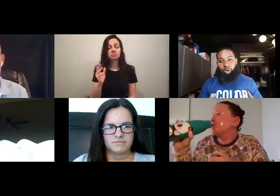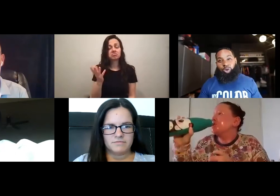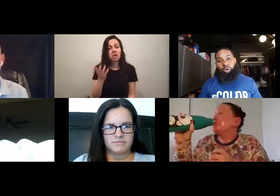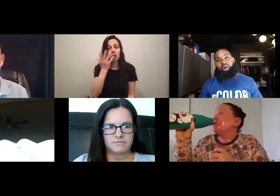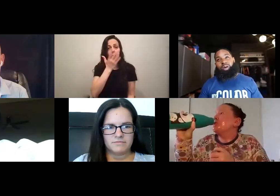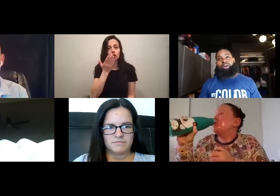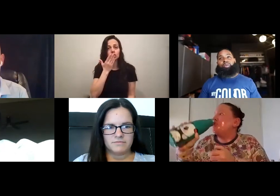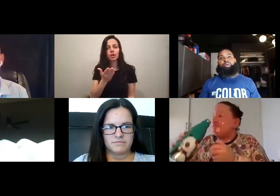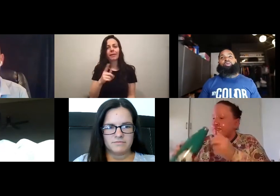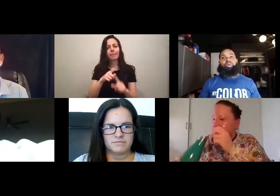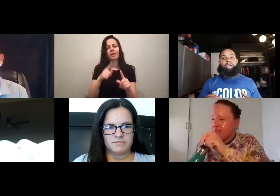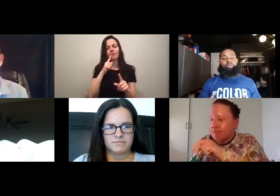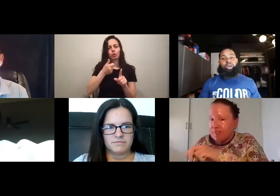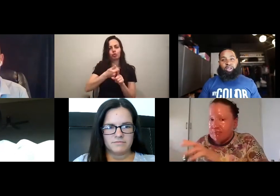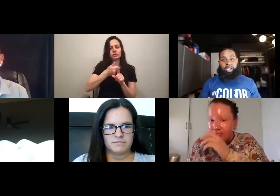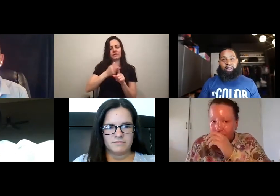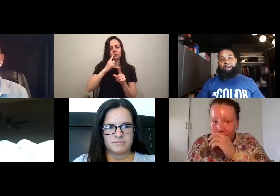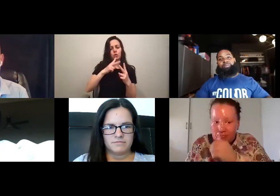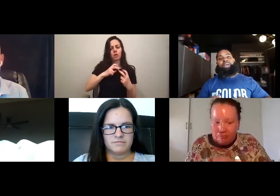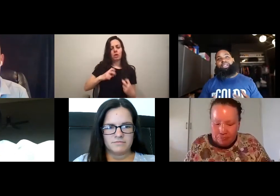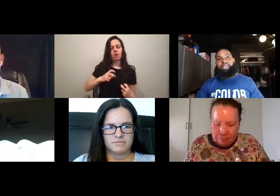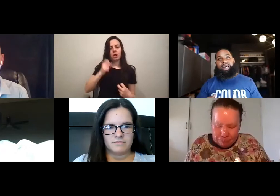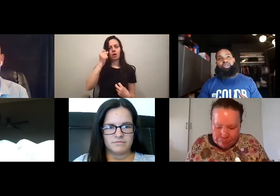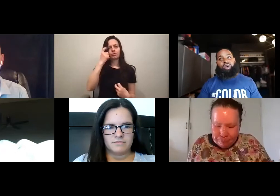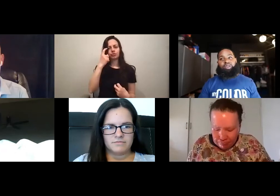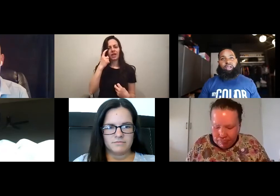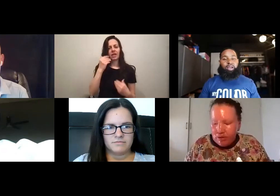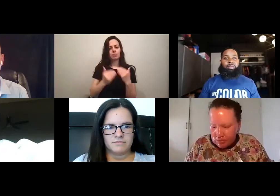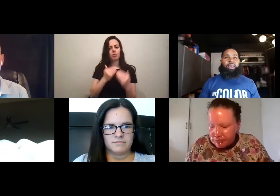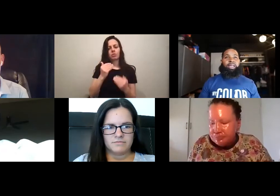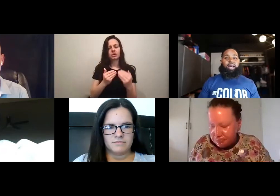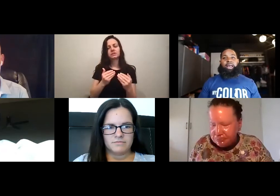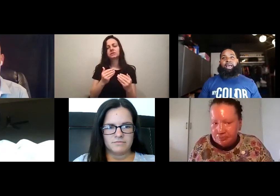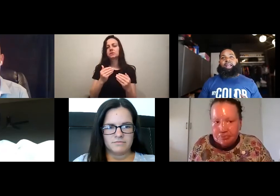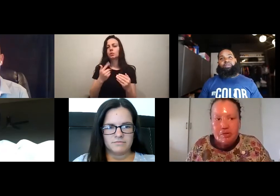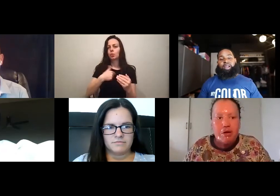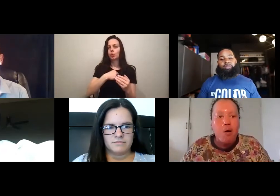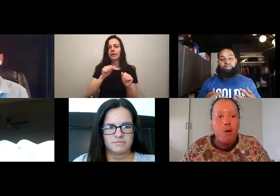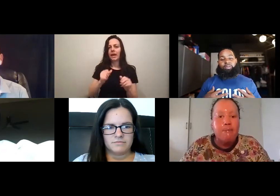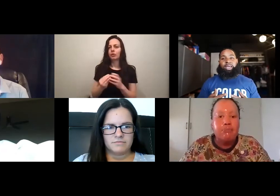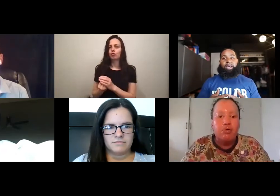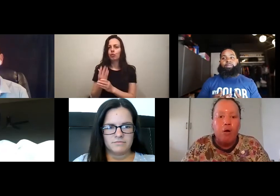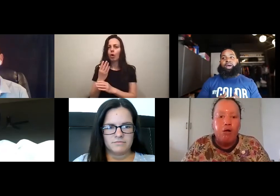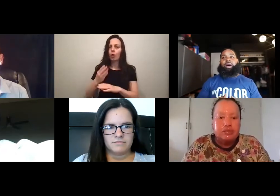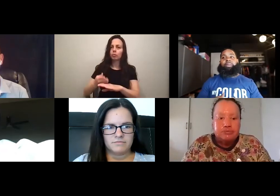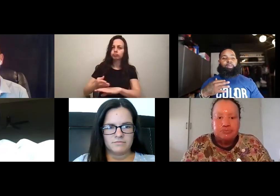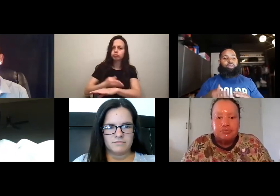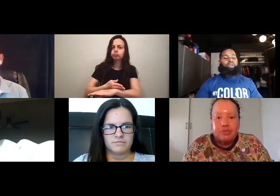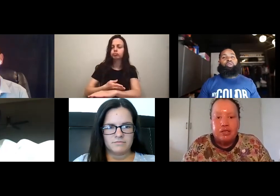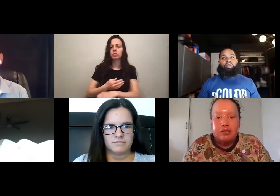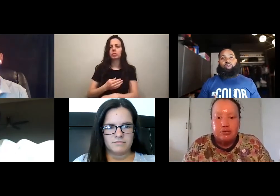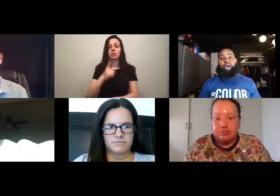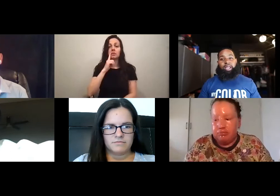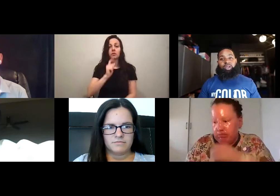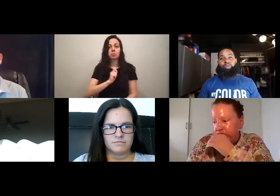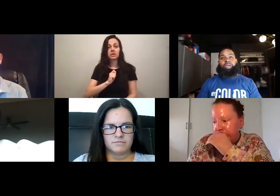understand who you are is where that peace and that growth can come in. And I feel like for me, I'm able to